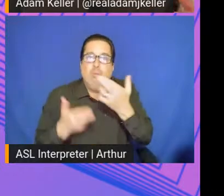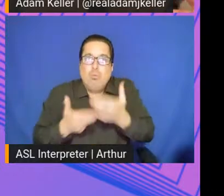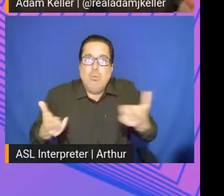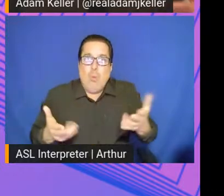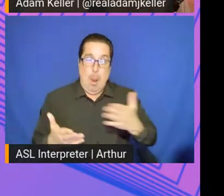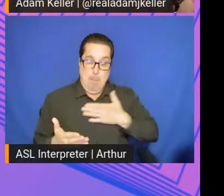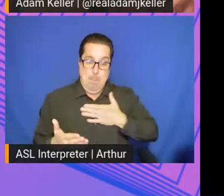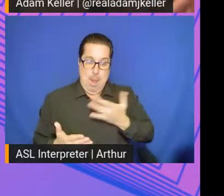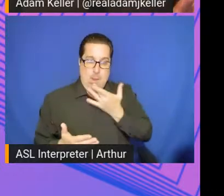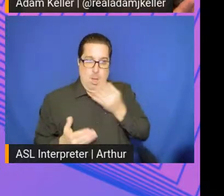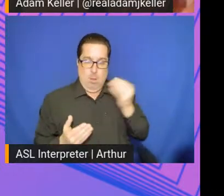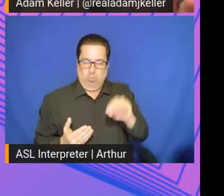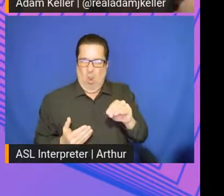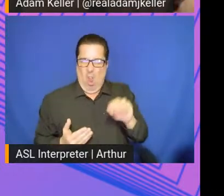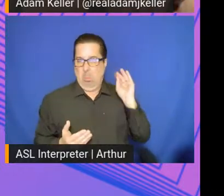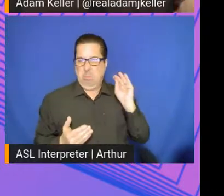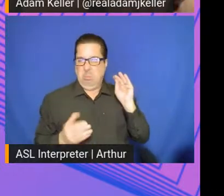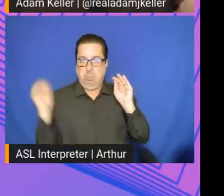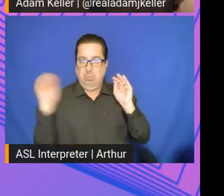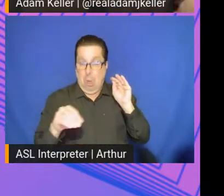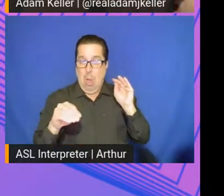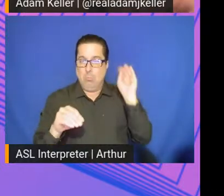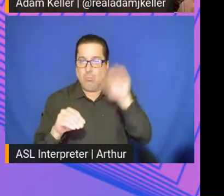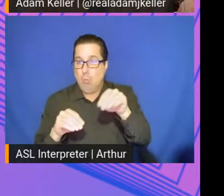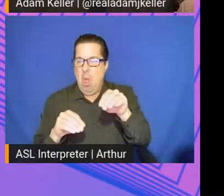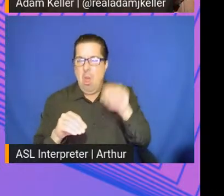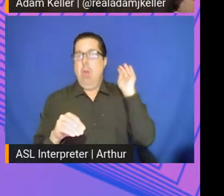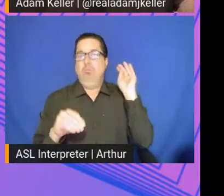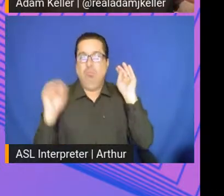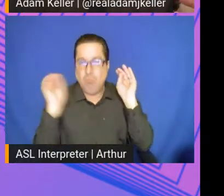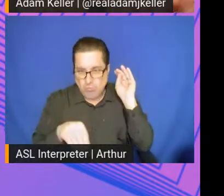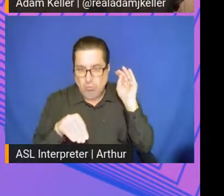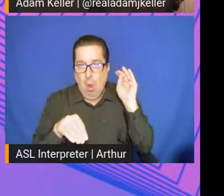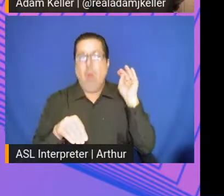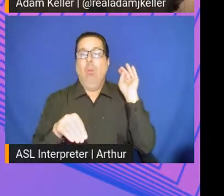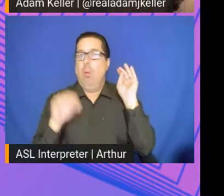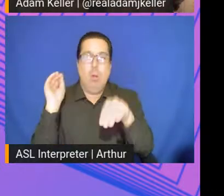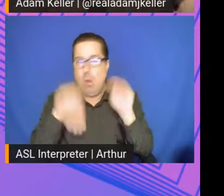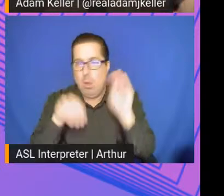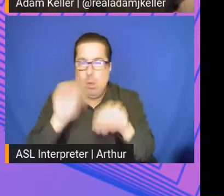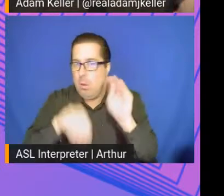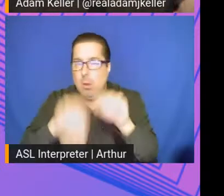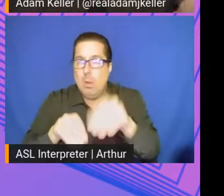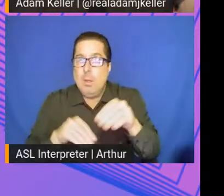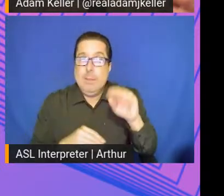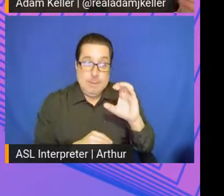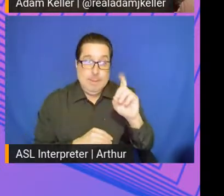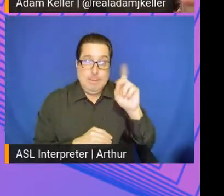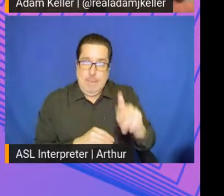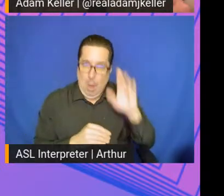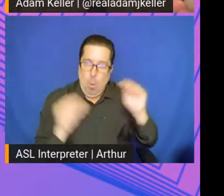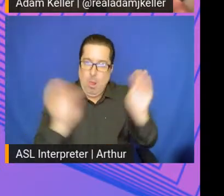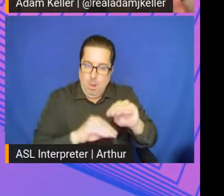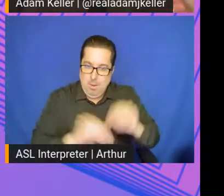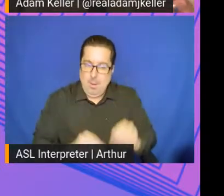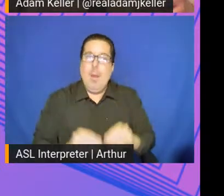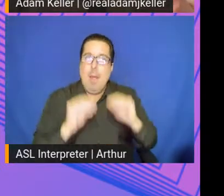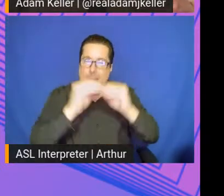and all I have to do is pass in a few lines of code, and the CDK is going to compile it and deploy it to CloudFormation for